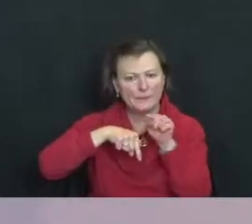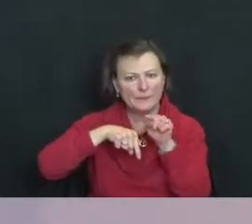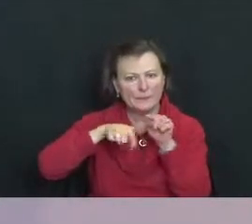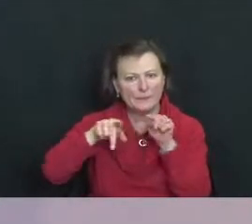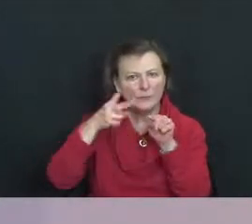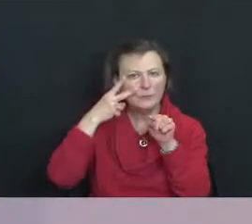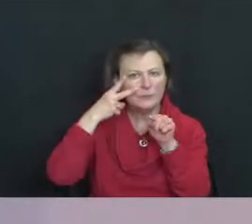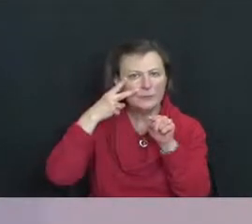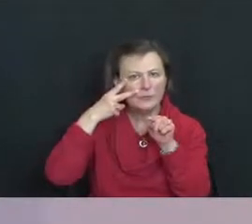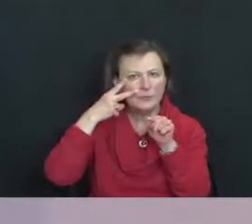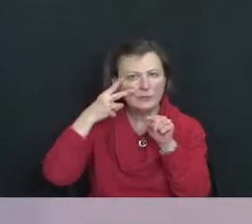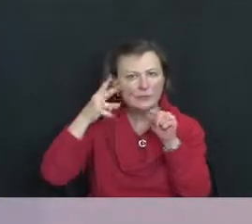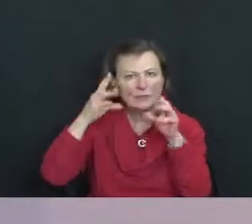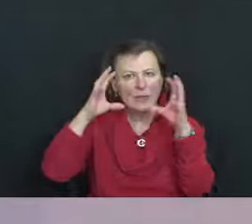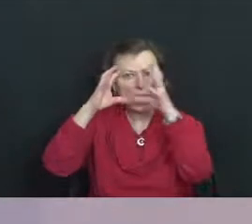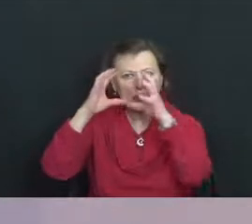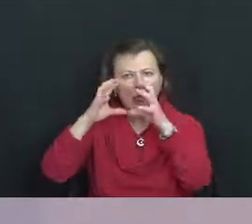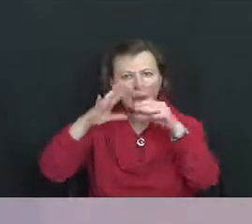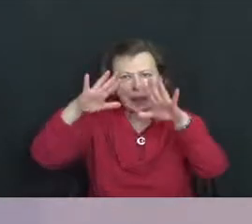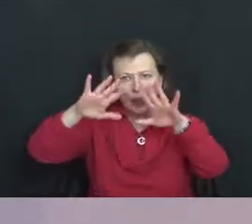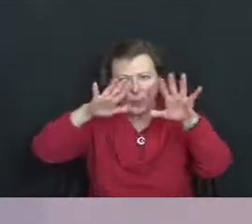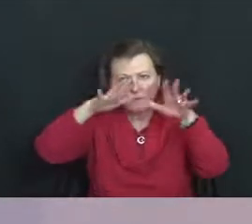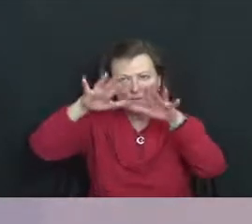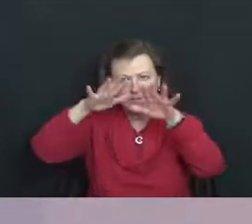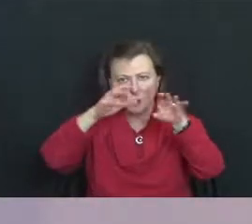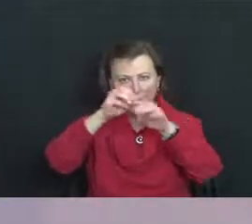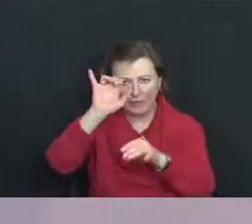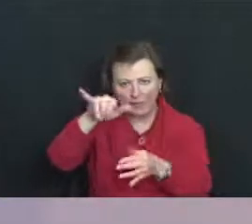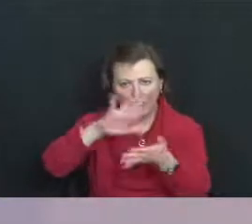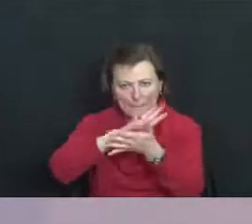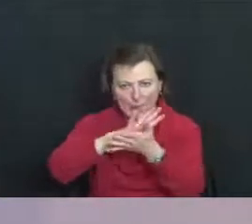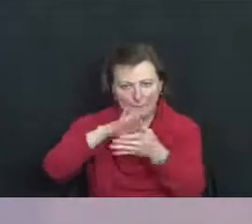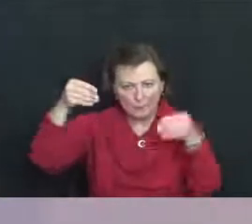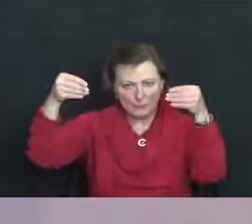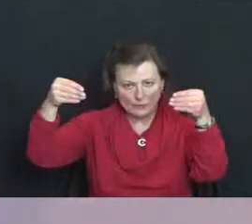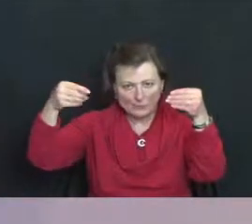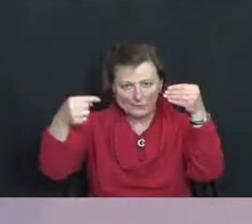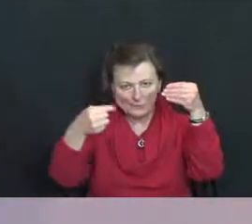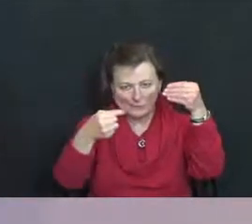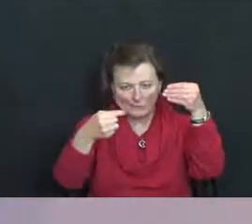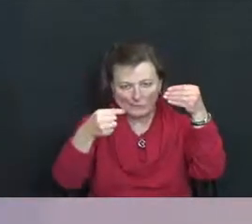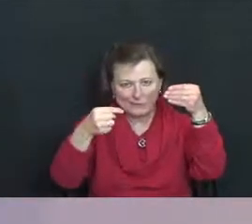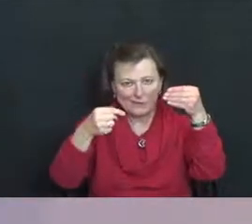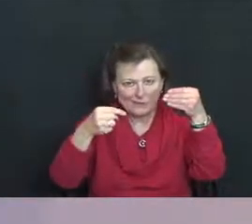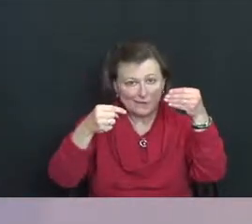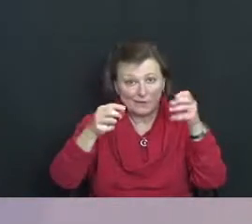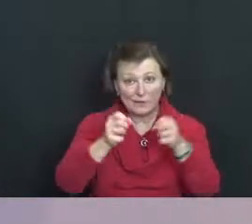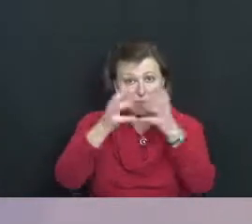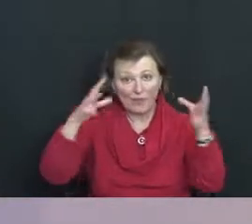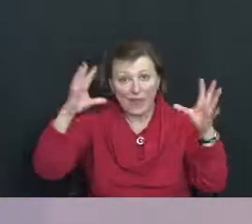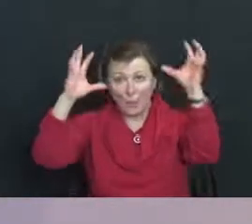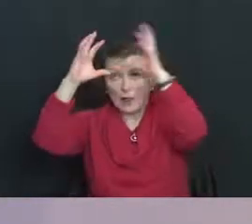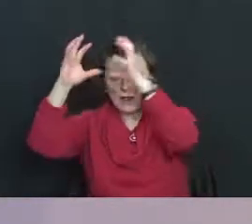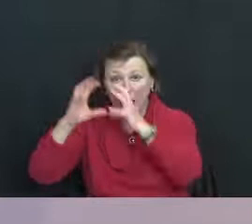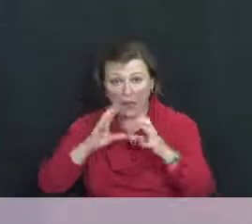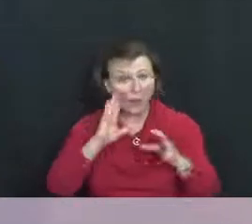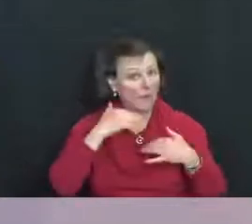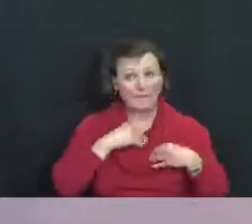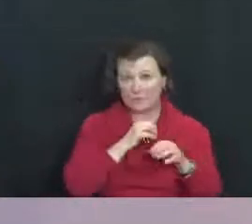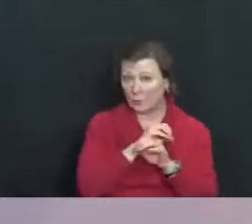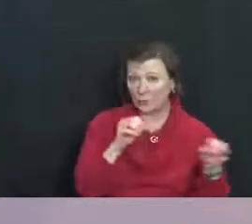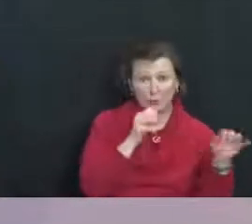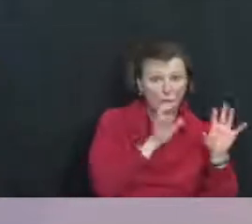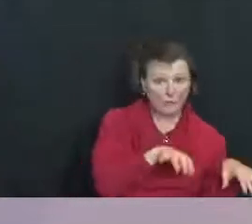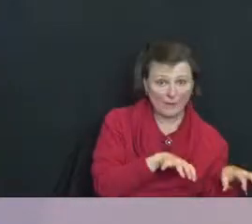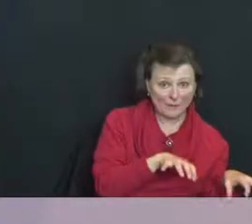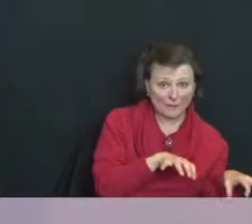floating in this sheet of paper. Without a cloud, there will be no rain. Without